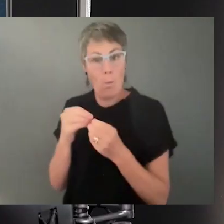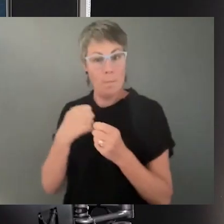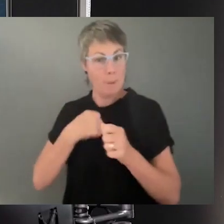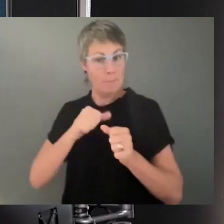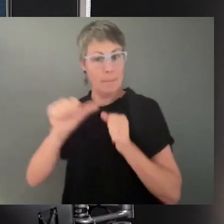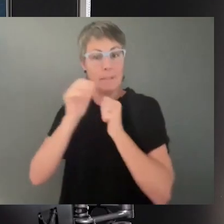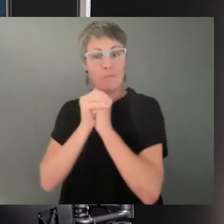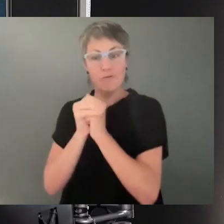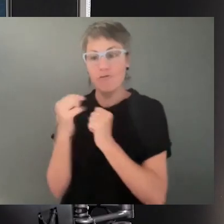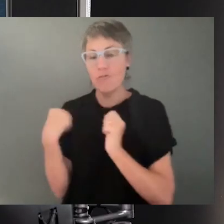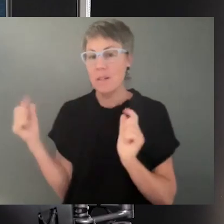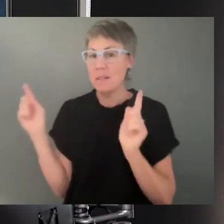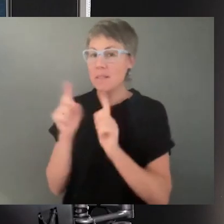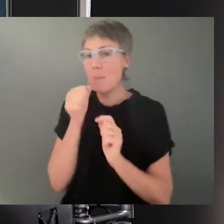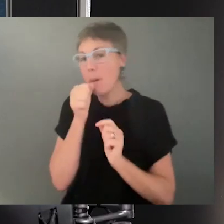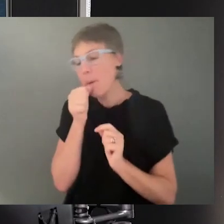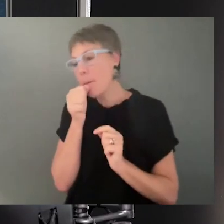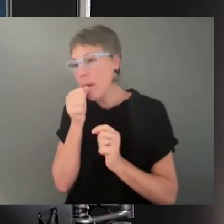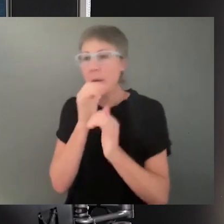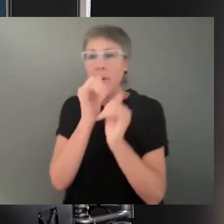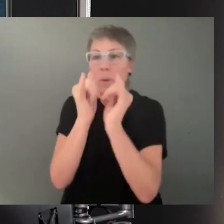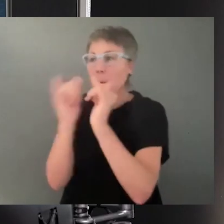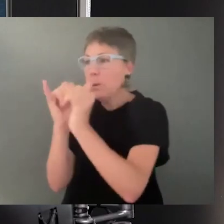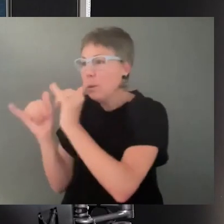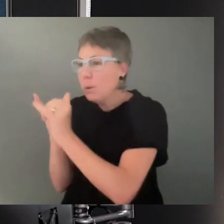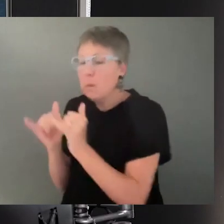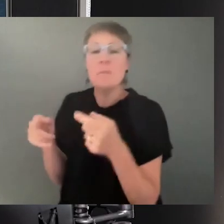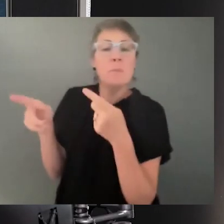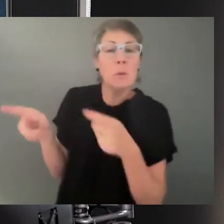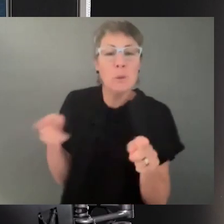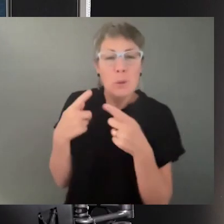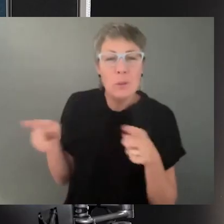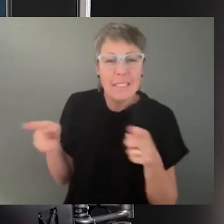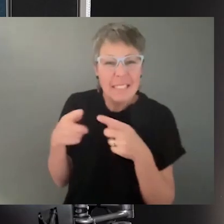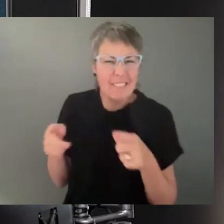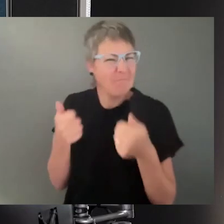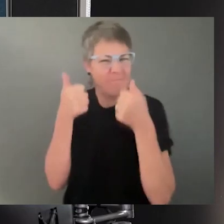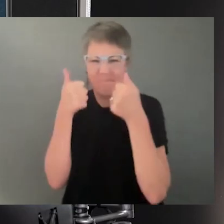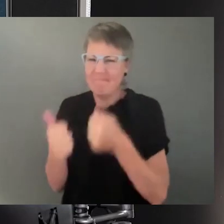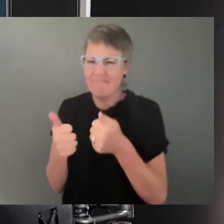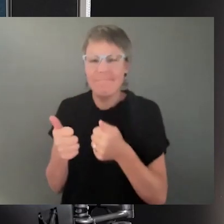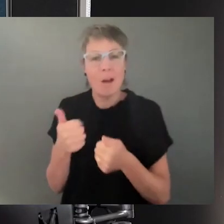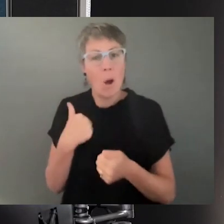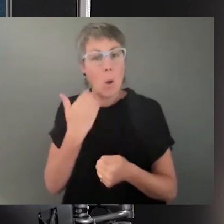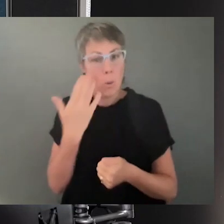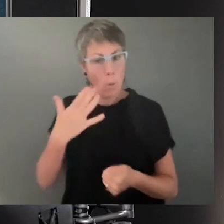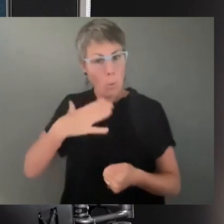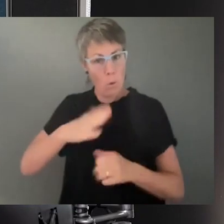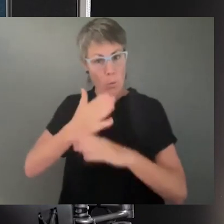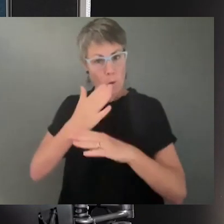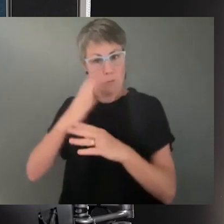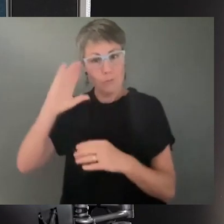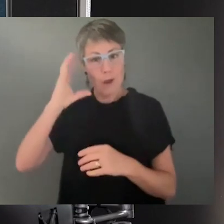I. We hosted our own program, played music, had chats with people on the phone, and it was great. And I mean,